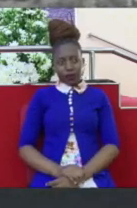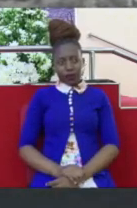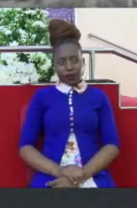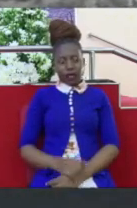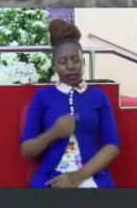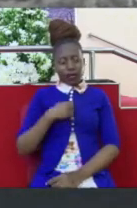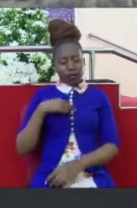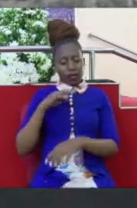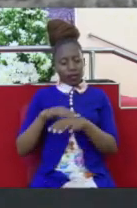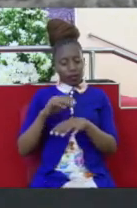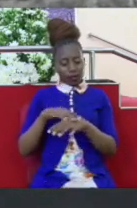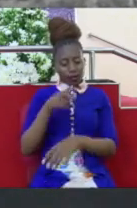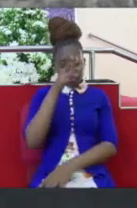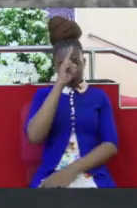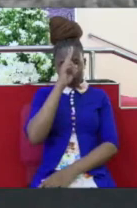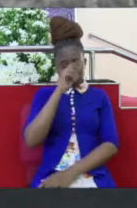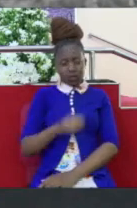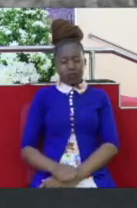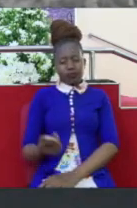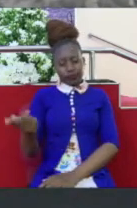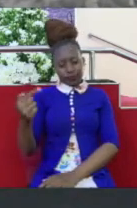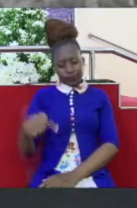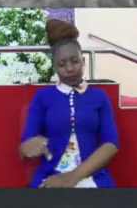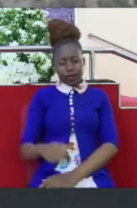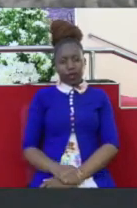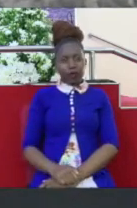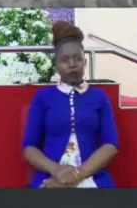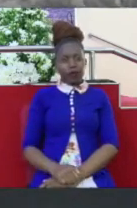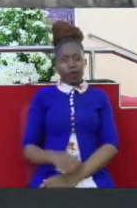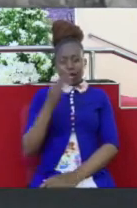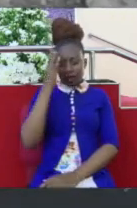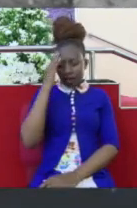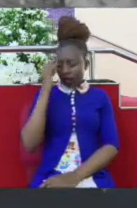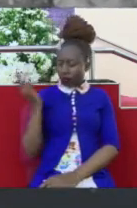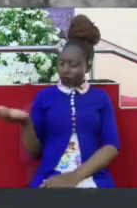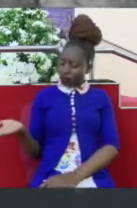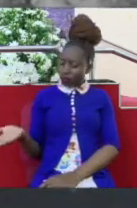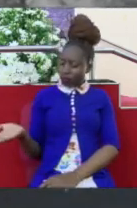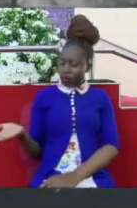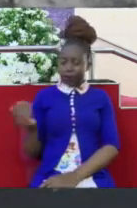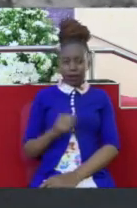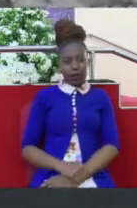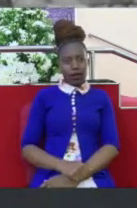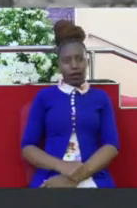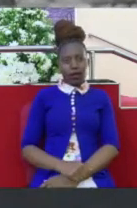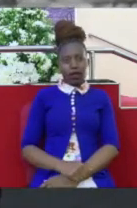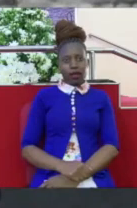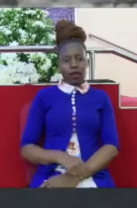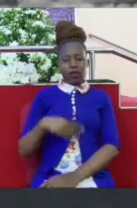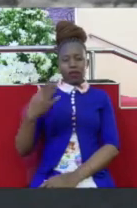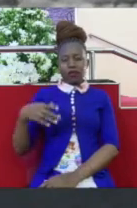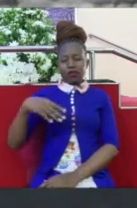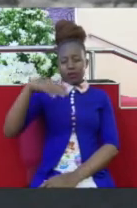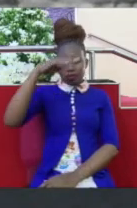Nikaita askari. They came. Wakakuja. They knew who the guy was. Wakamjua yule mnani. He was an alcoholic. Alikuwa ni mtu